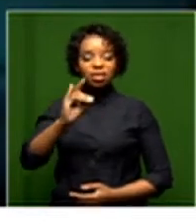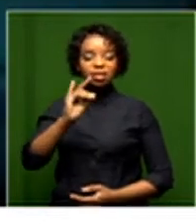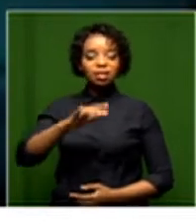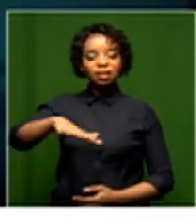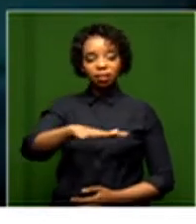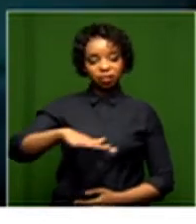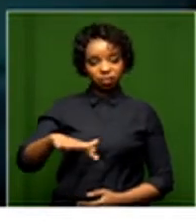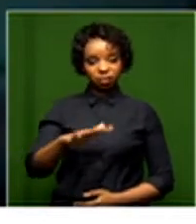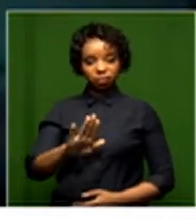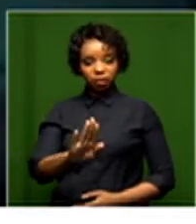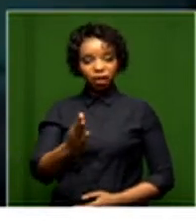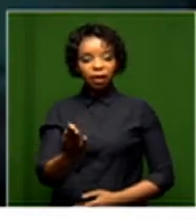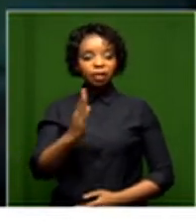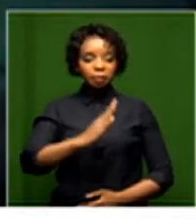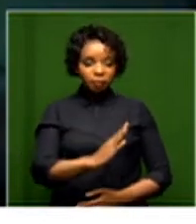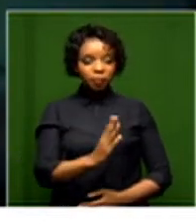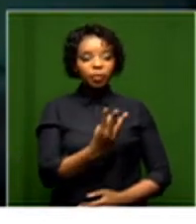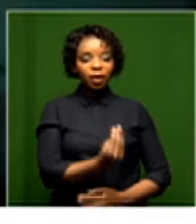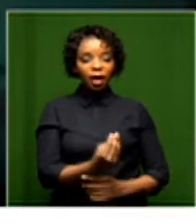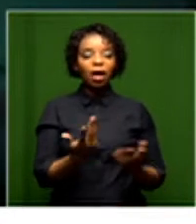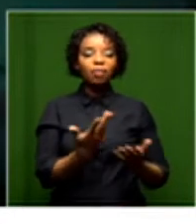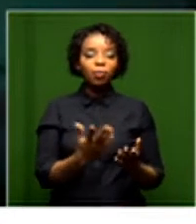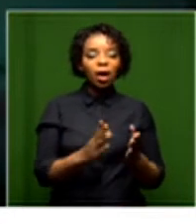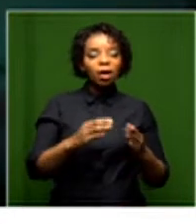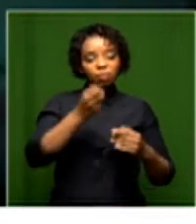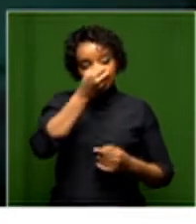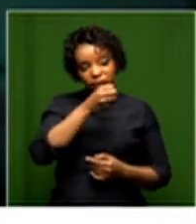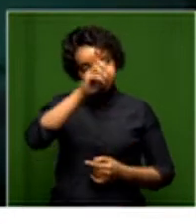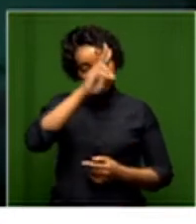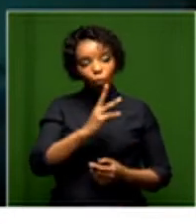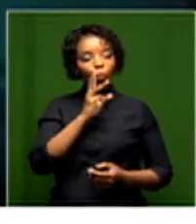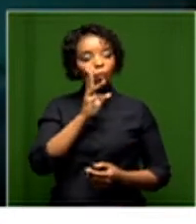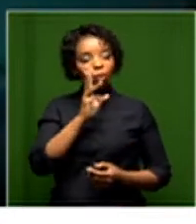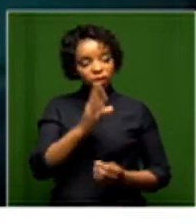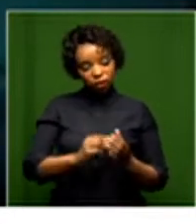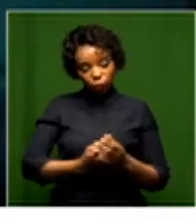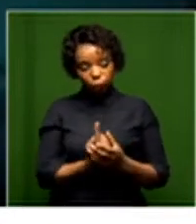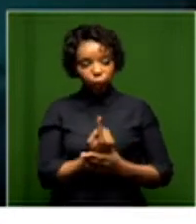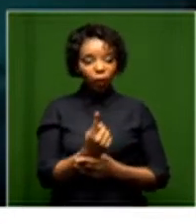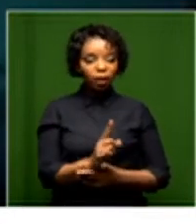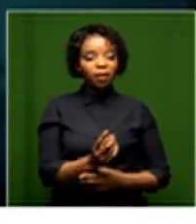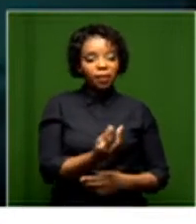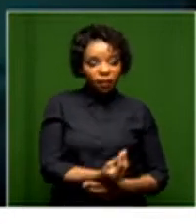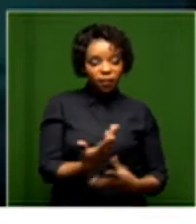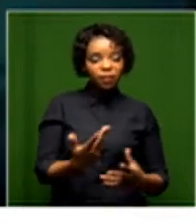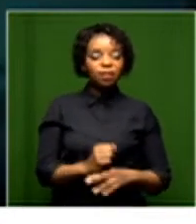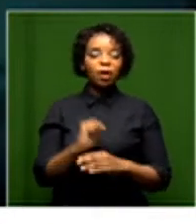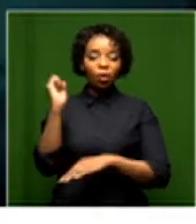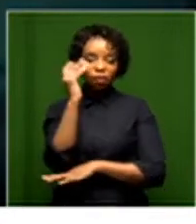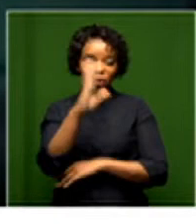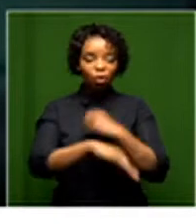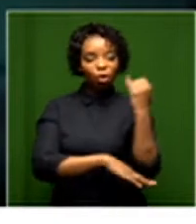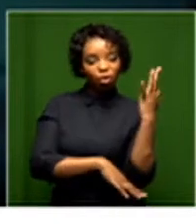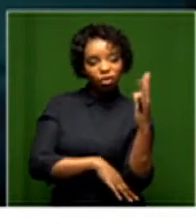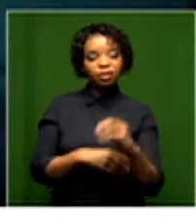with the beautiful stream running through it. Toyando's got the beautiful forest there. So each one has got its